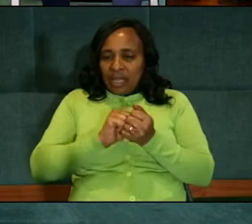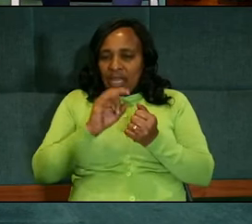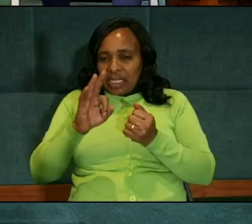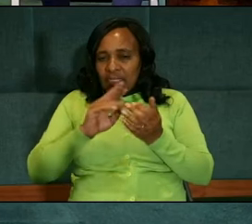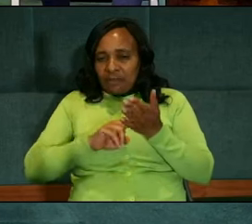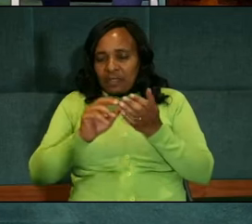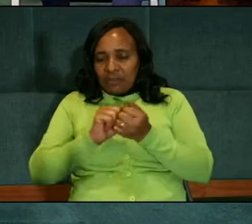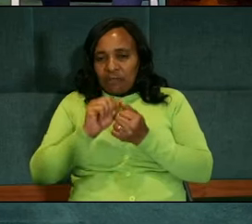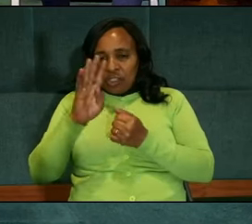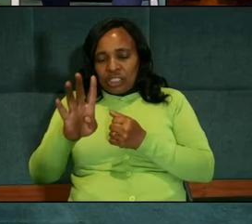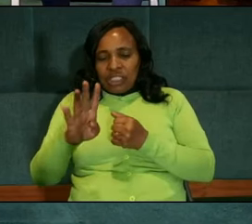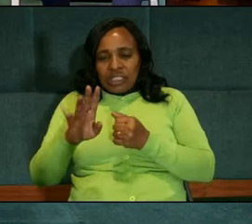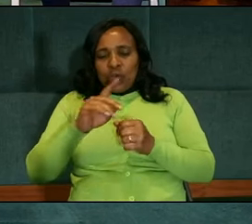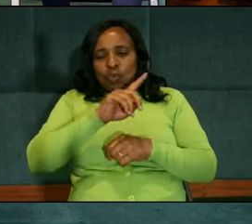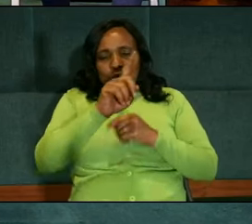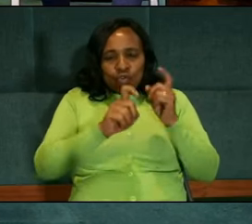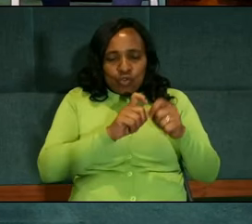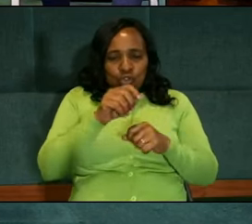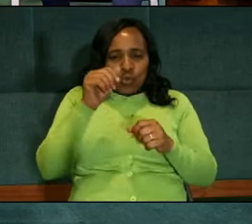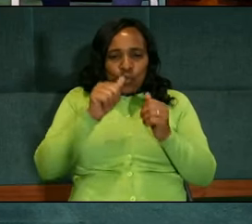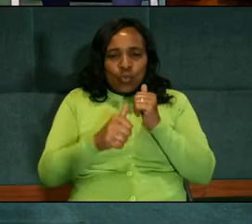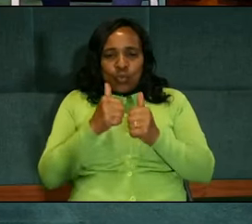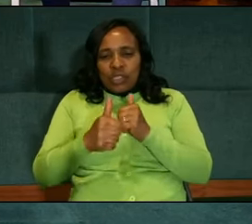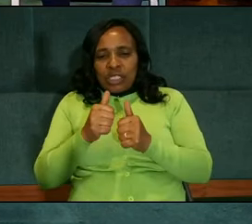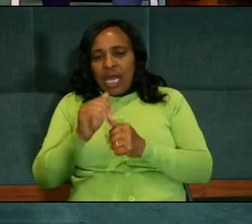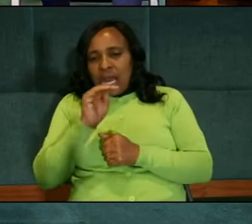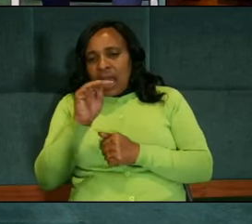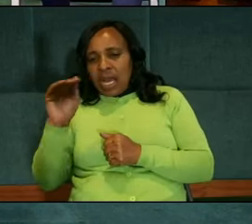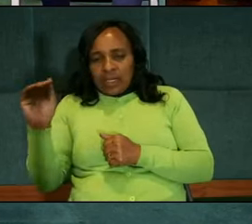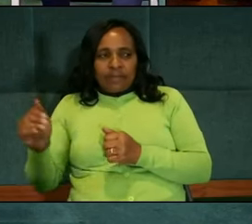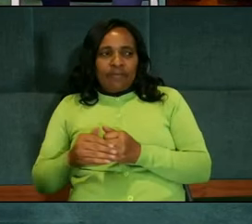with the questions that are asked therein?